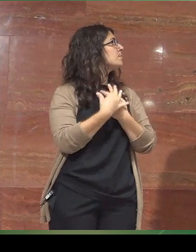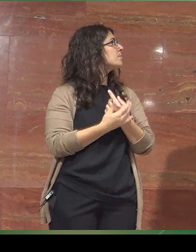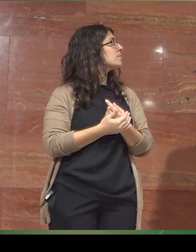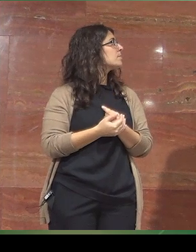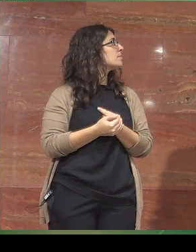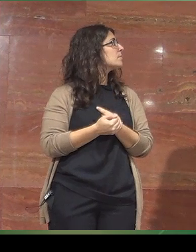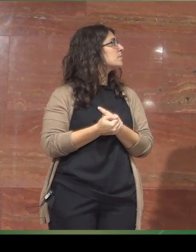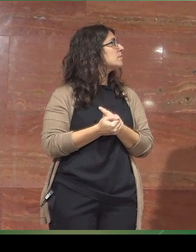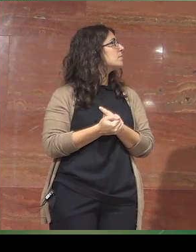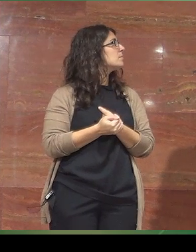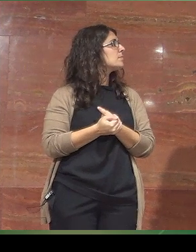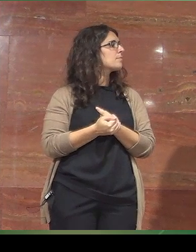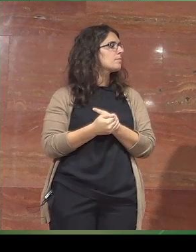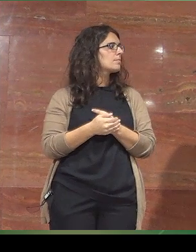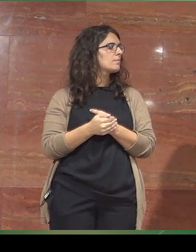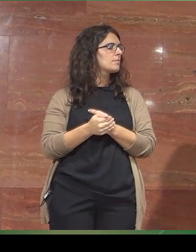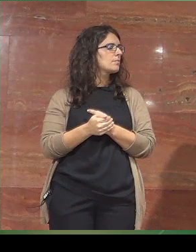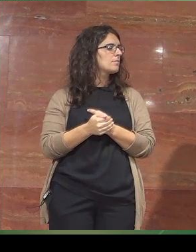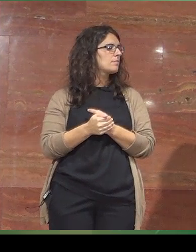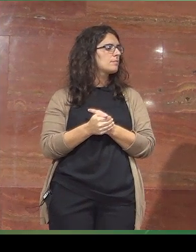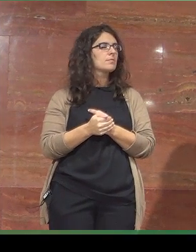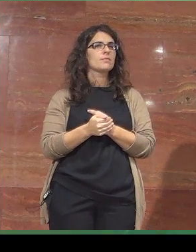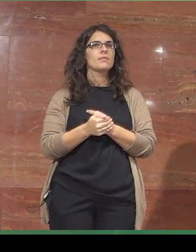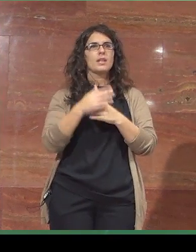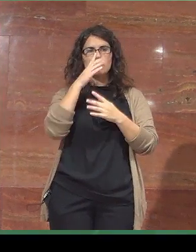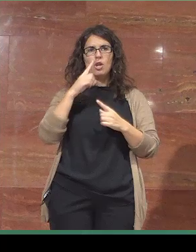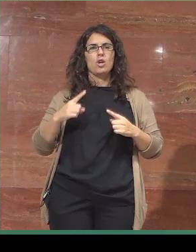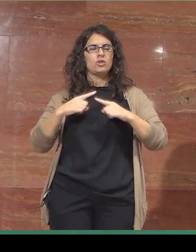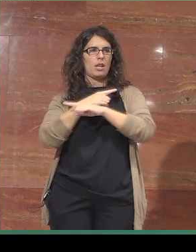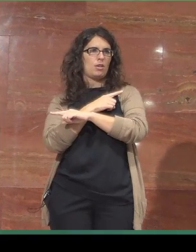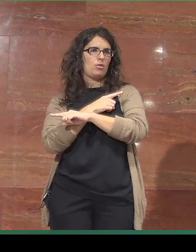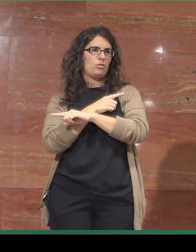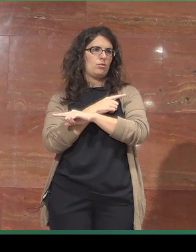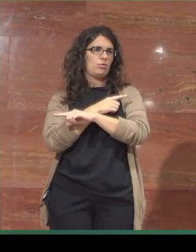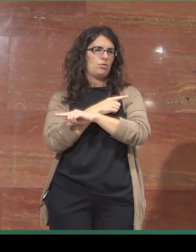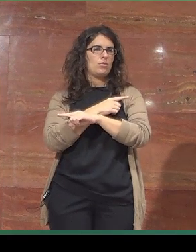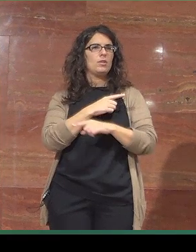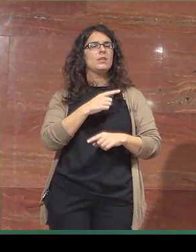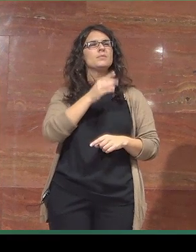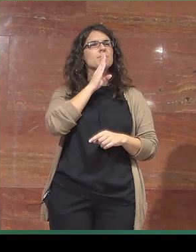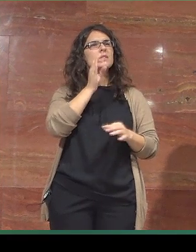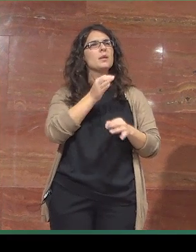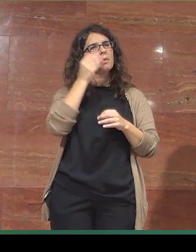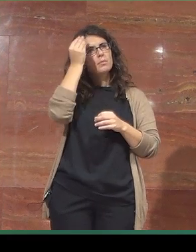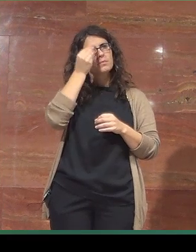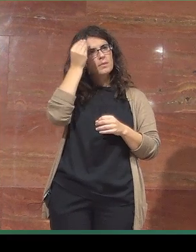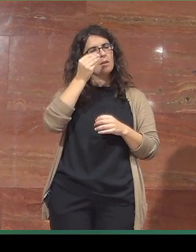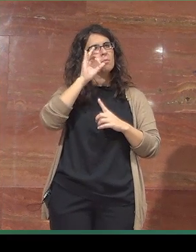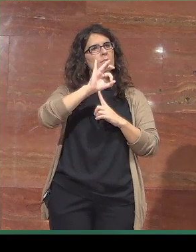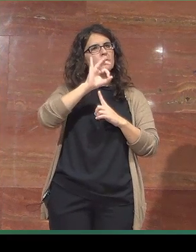contrary. When we think about pictograms, you every time think about universality. And I ask at